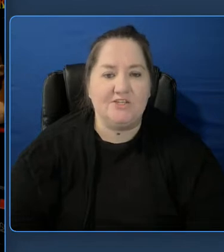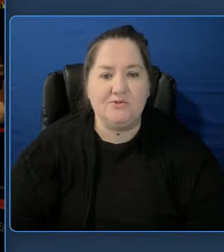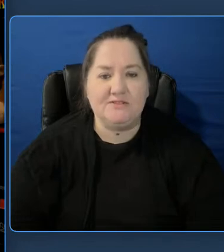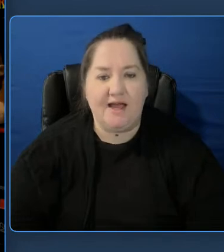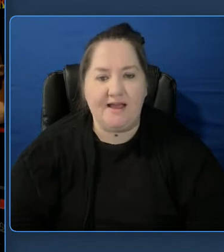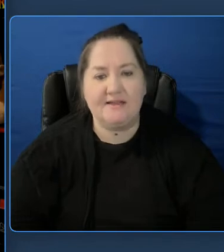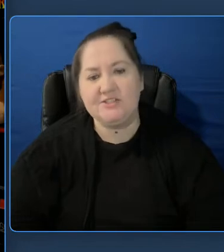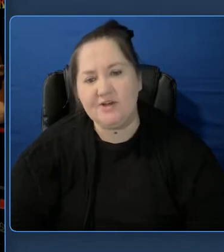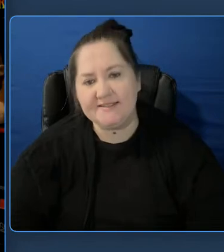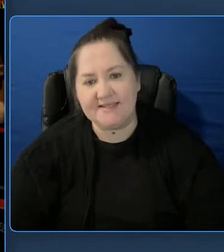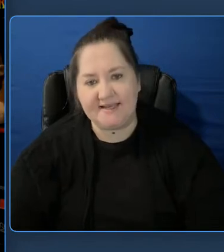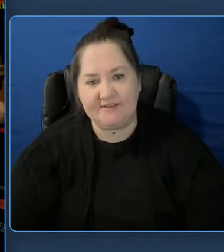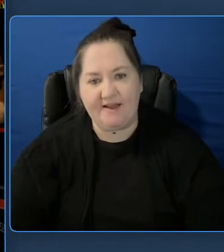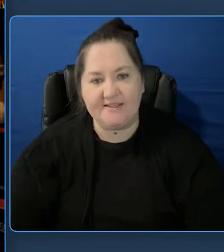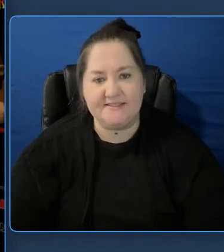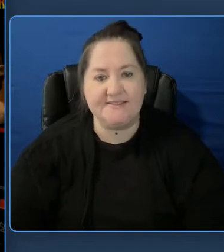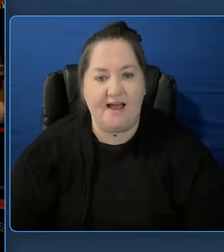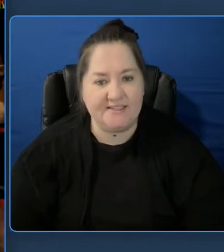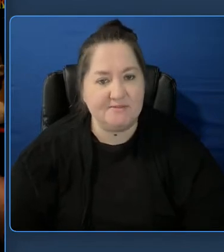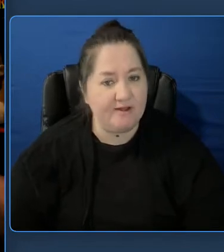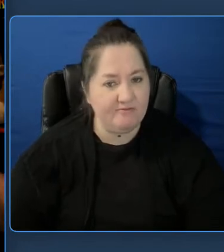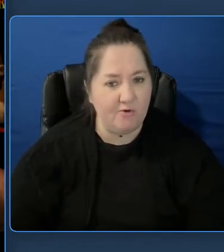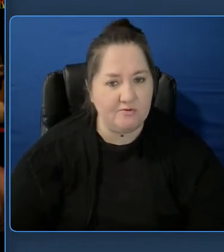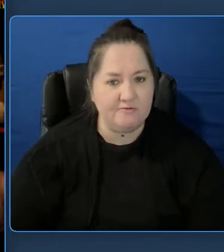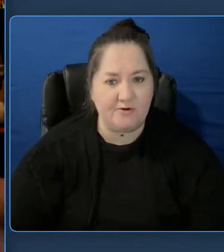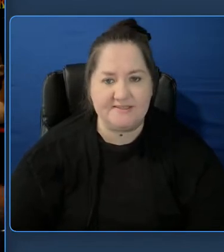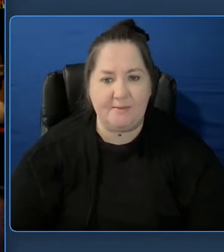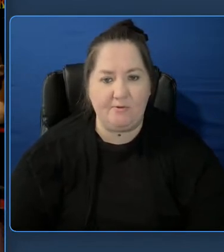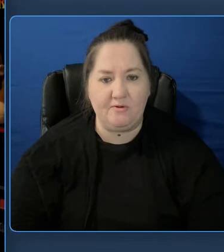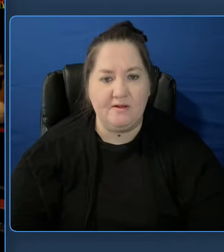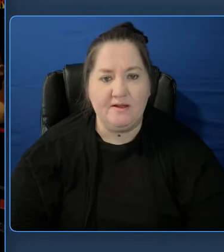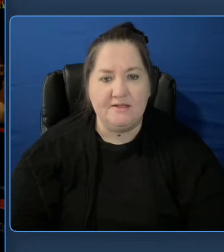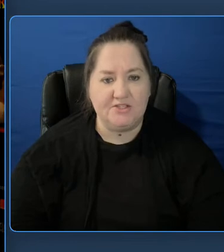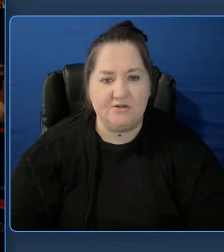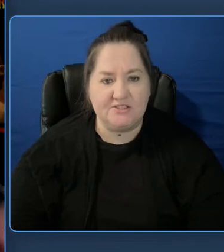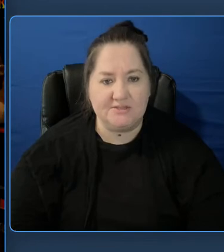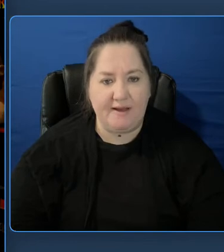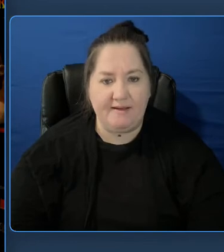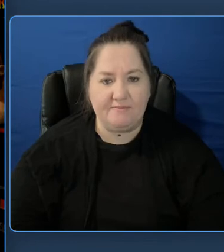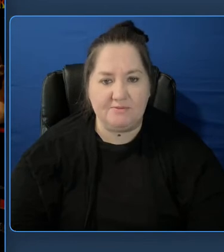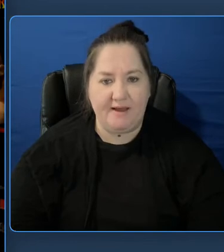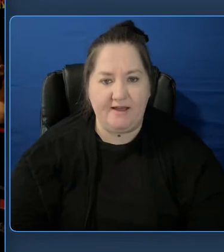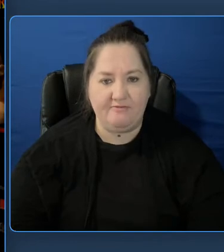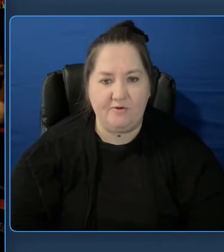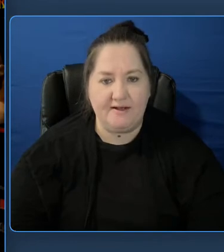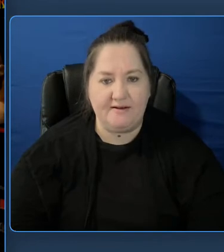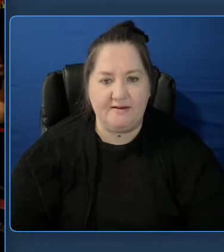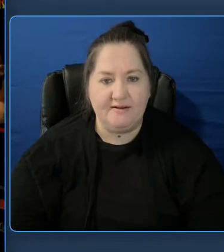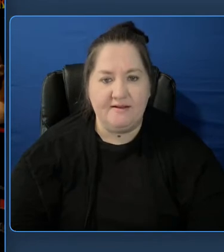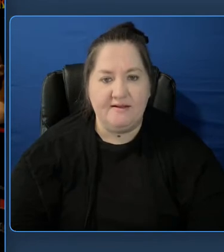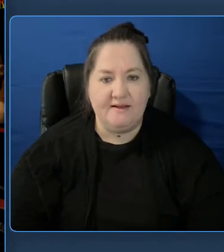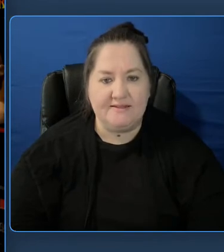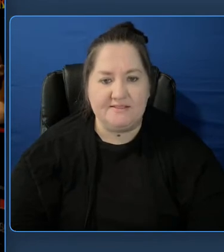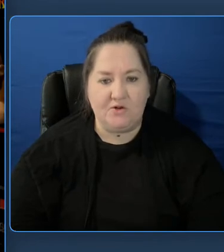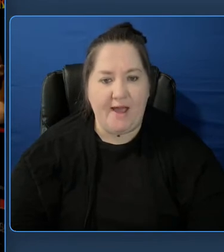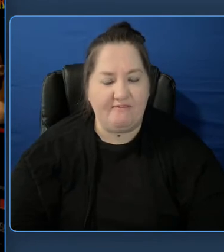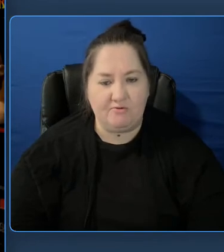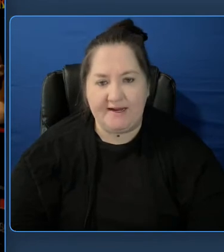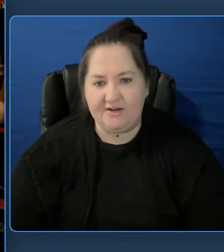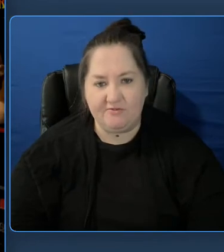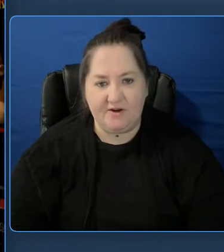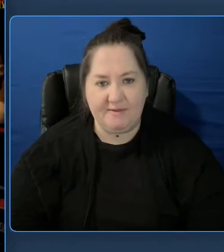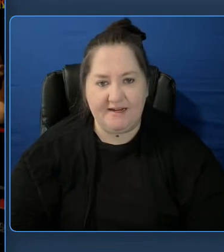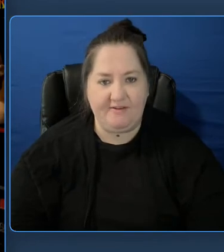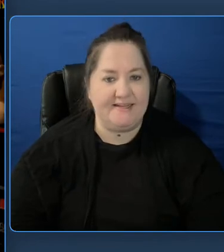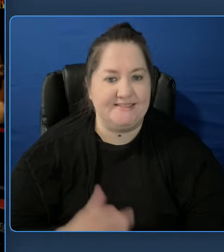I would like two kinds of texts. If I could sign to my phone, for example, just to my iPhone and have